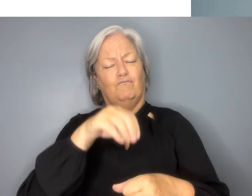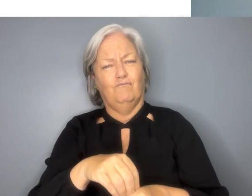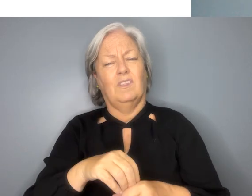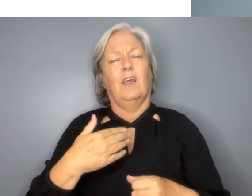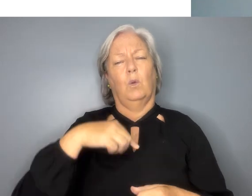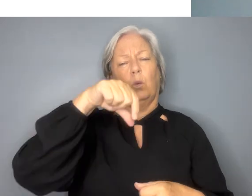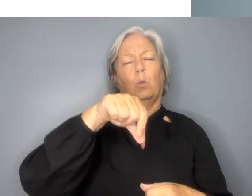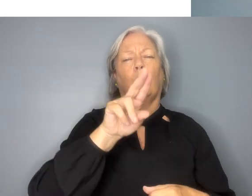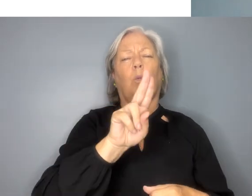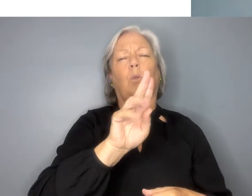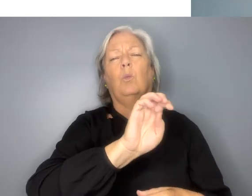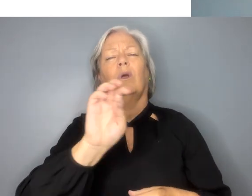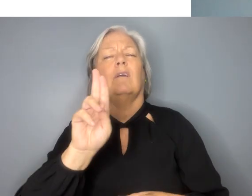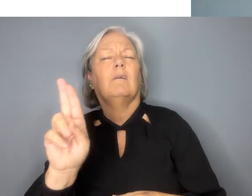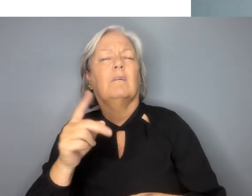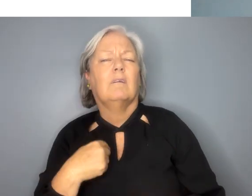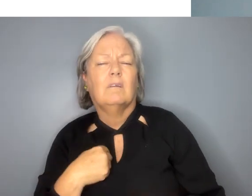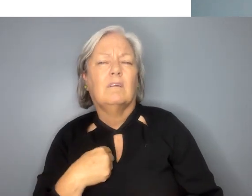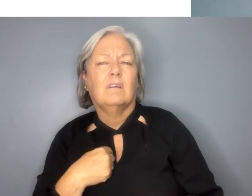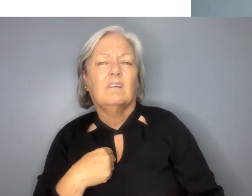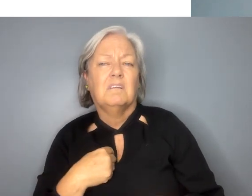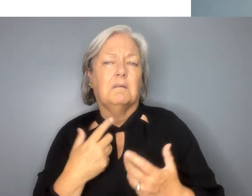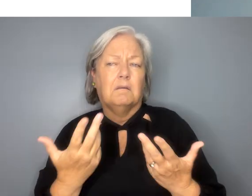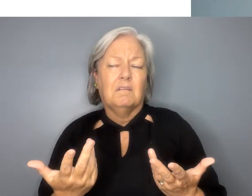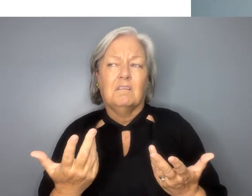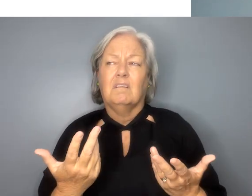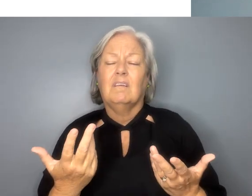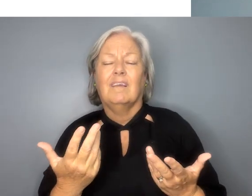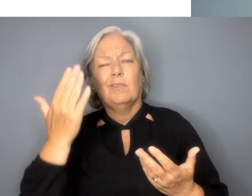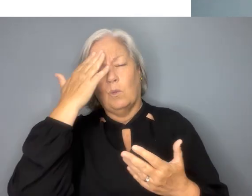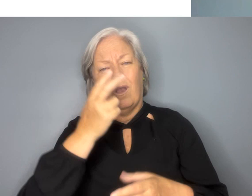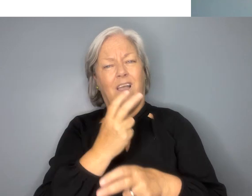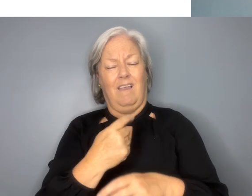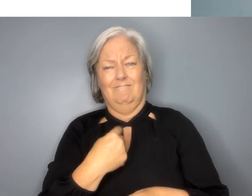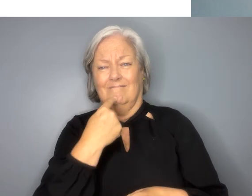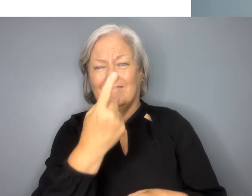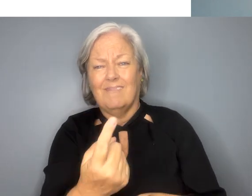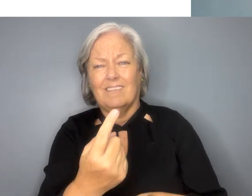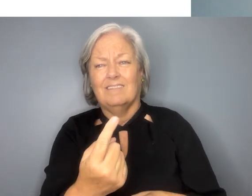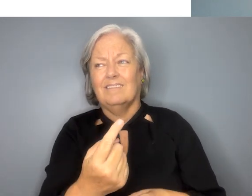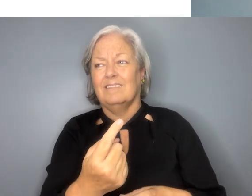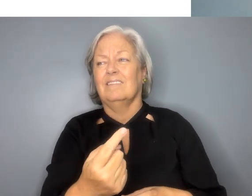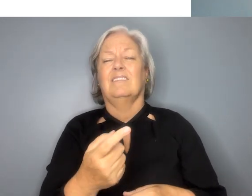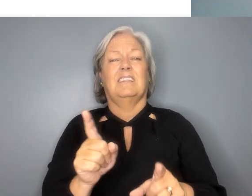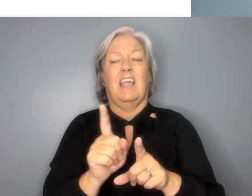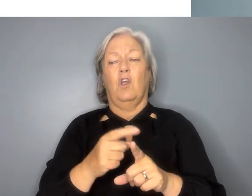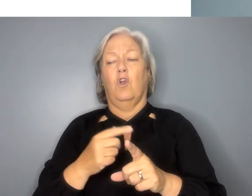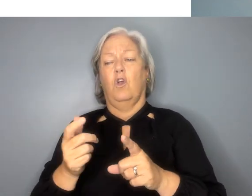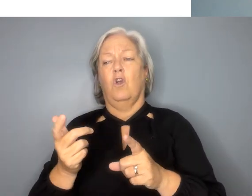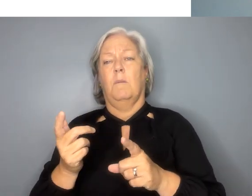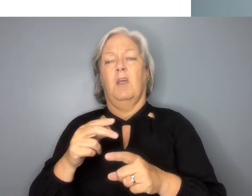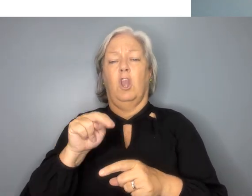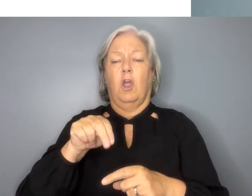because I think it would have been much harder to find pride in myself as an autistic person without having first found it as a bisexual